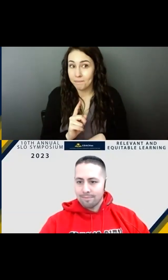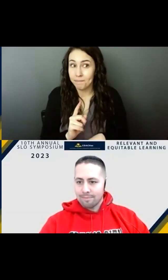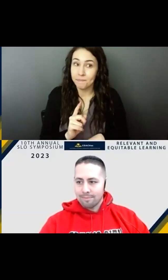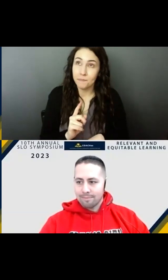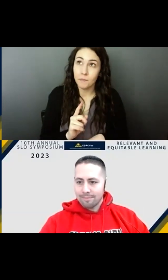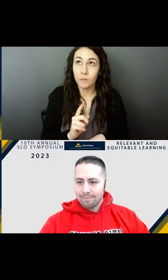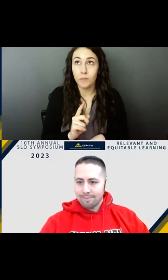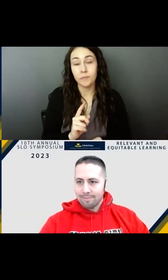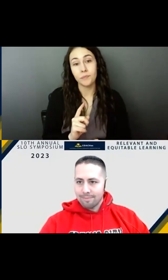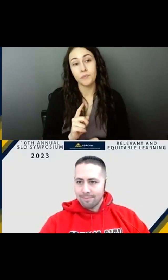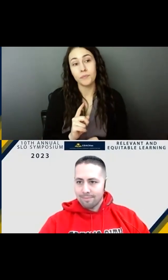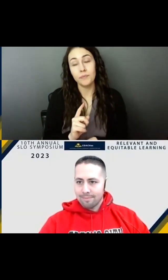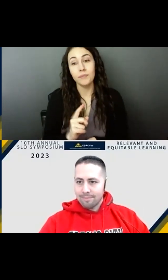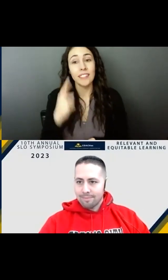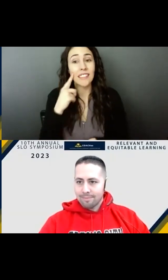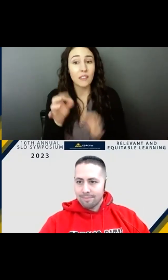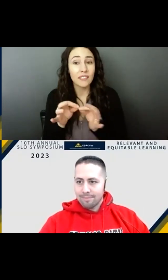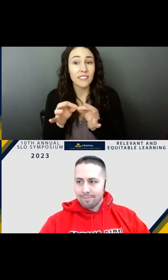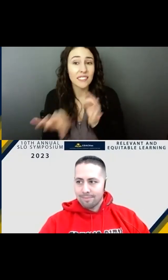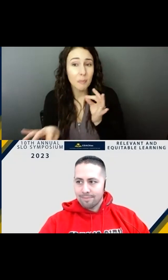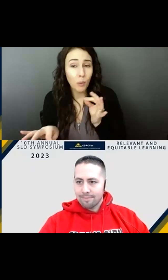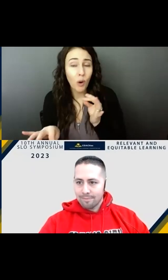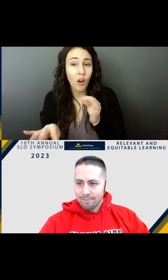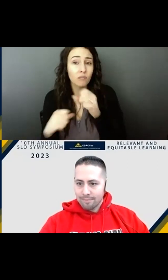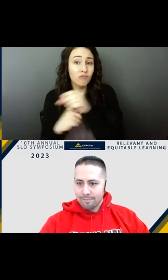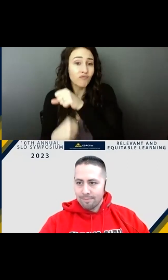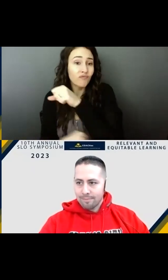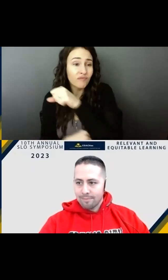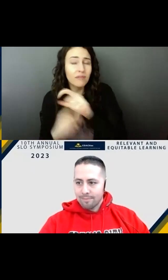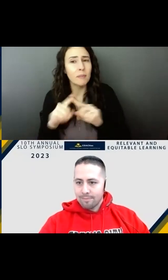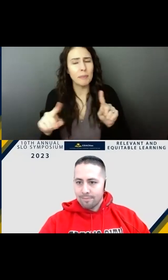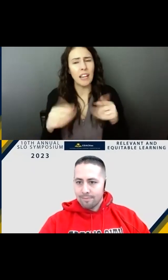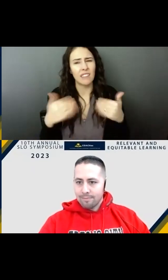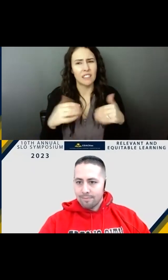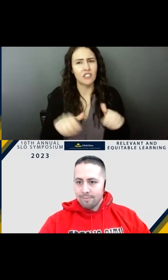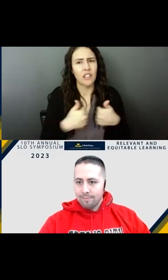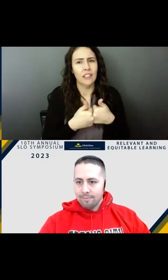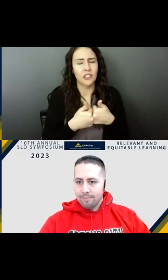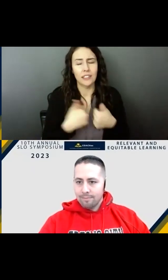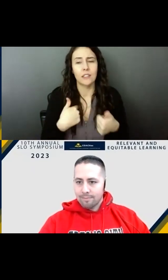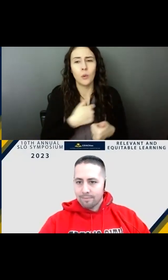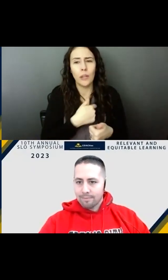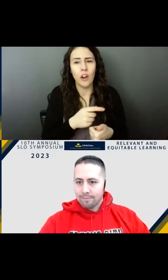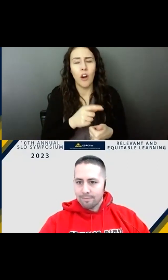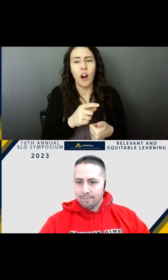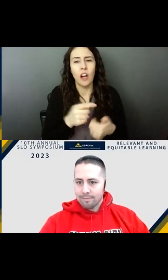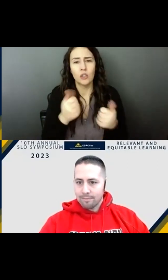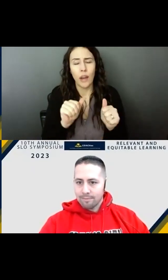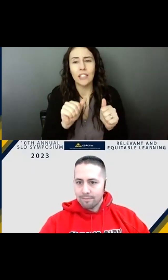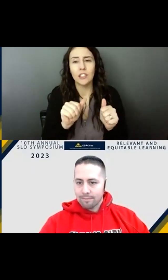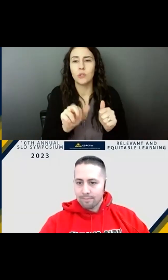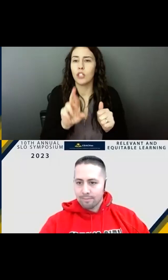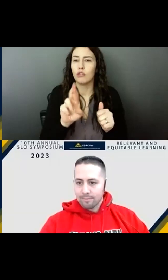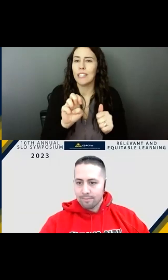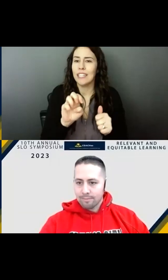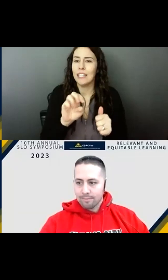while it sounds simple and fundamental, it's really challenging. We are intentionally looking to recenter students in the